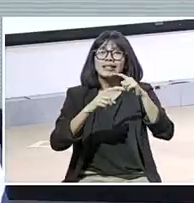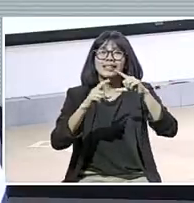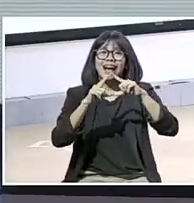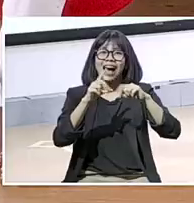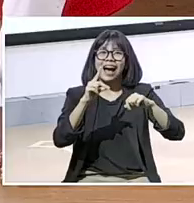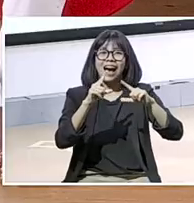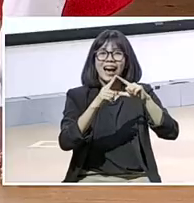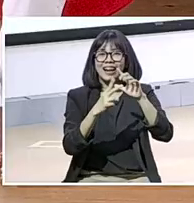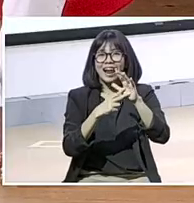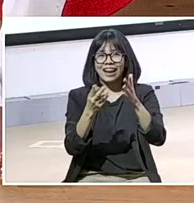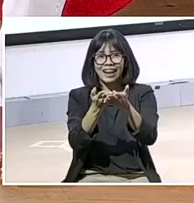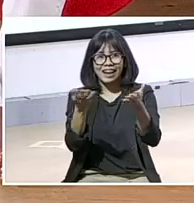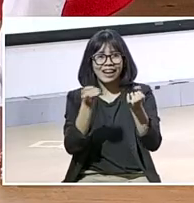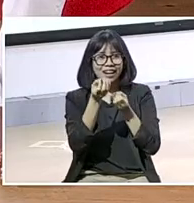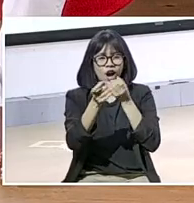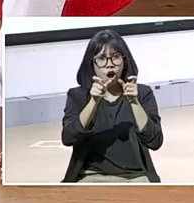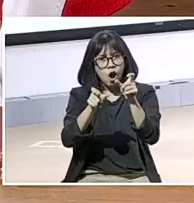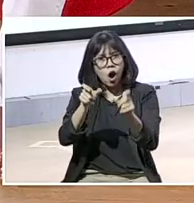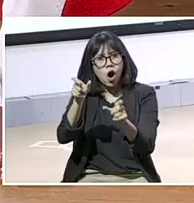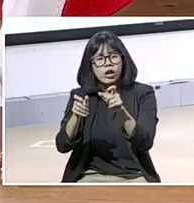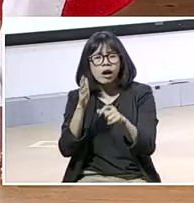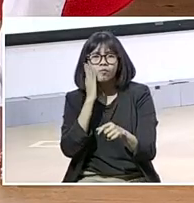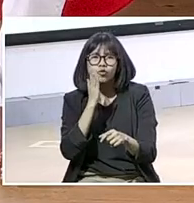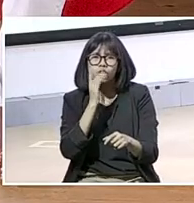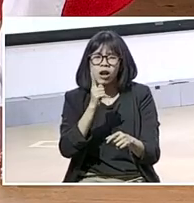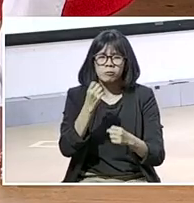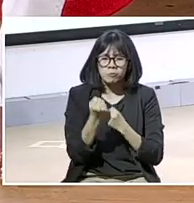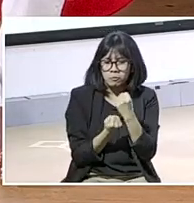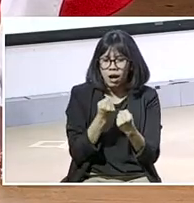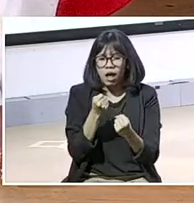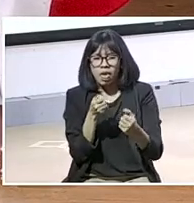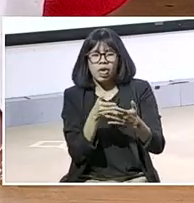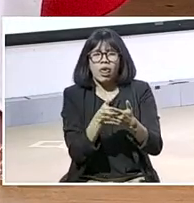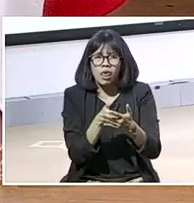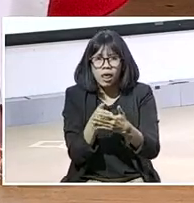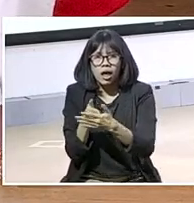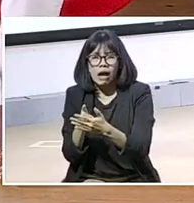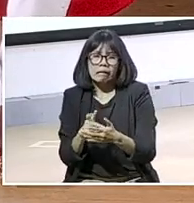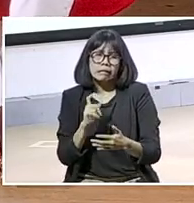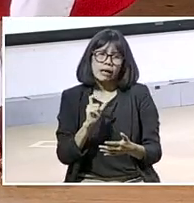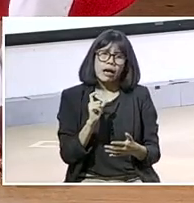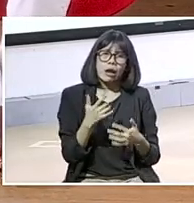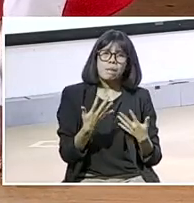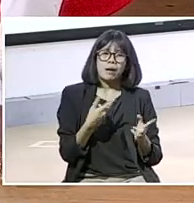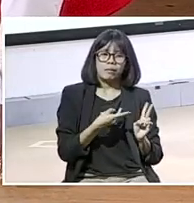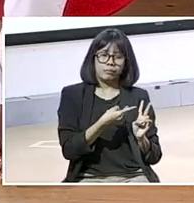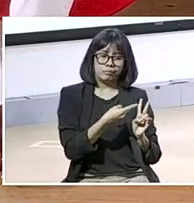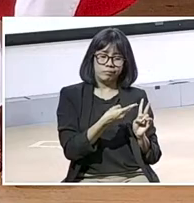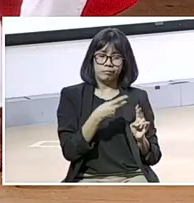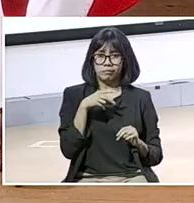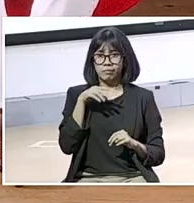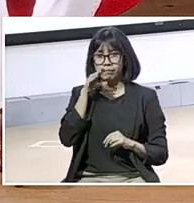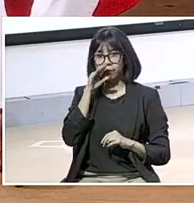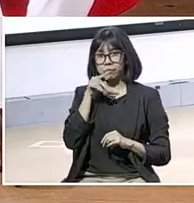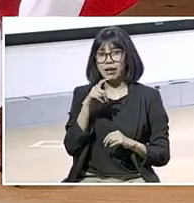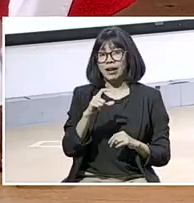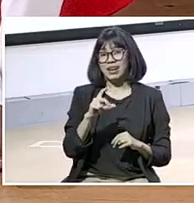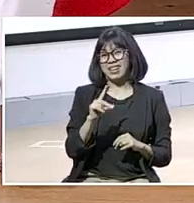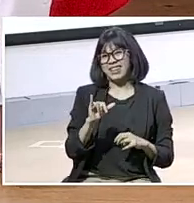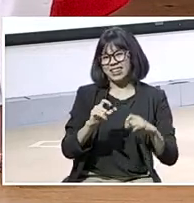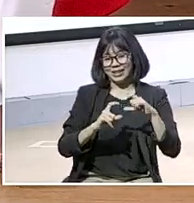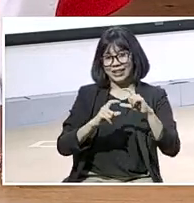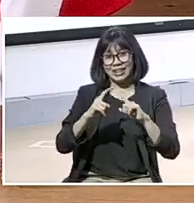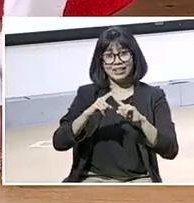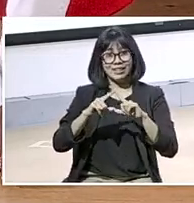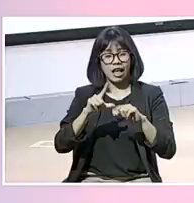athletes facing similar obstacles? Just a human being, I think. I can jump into that one because I actually have